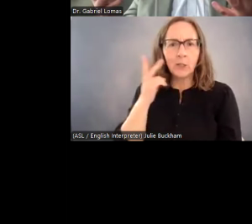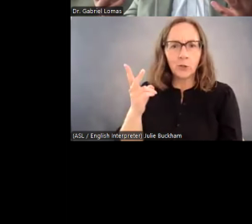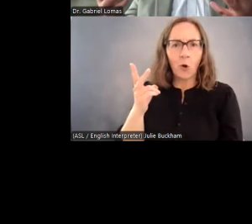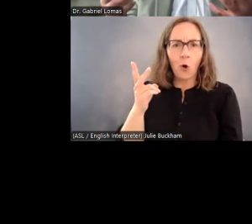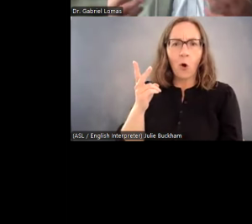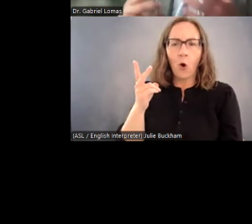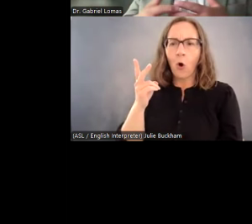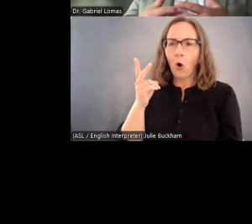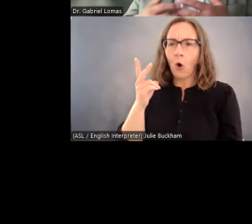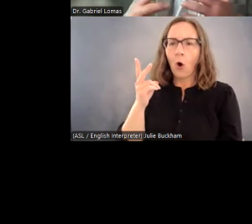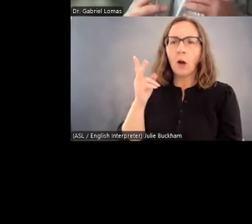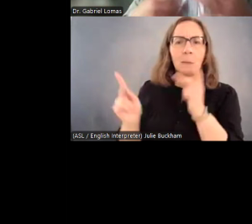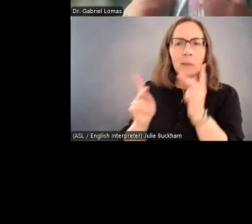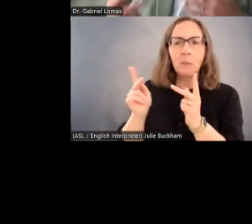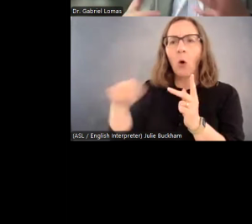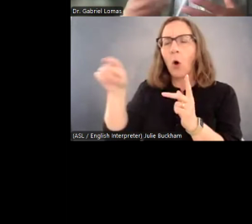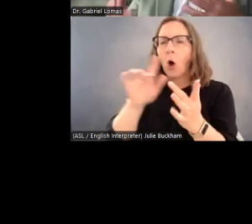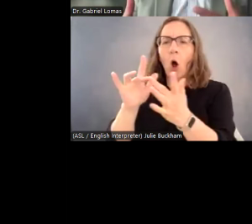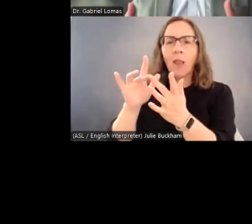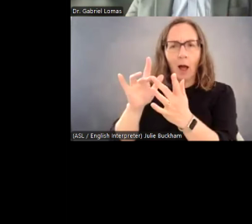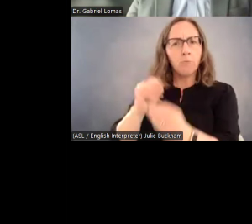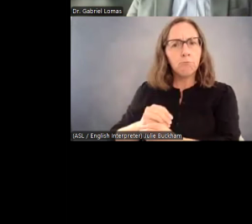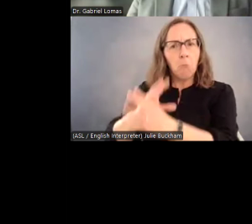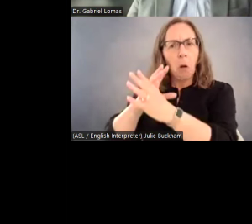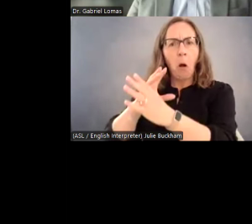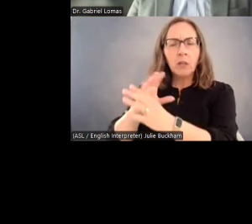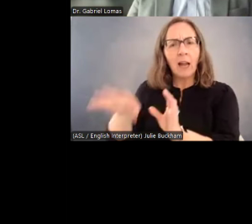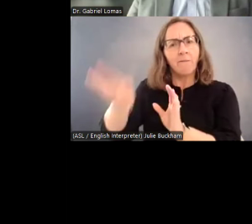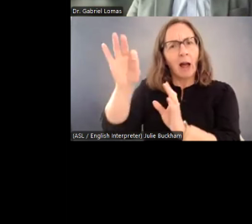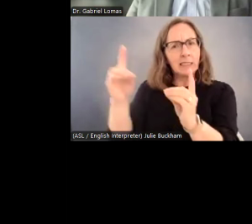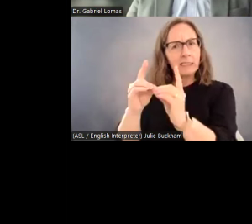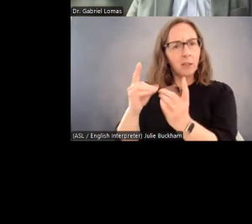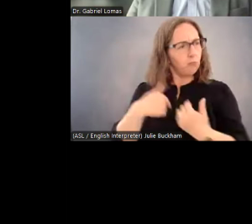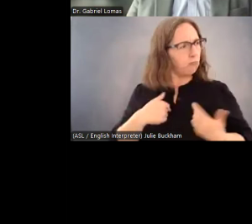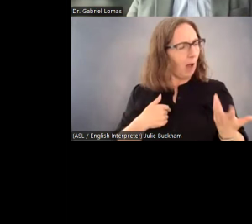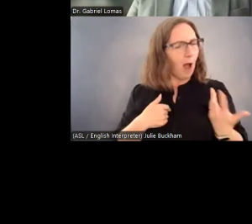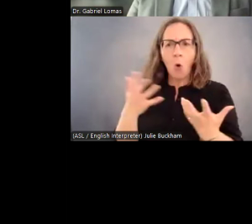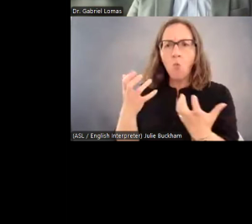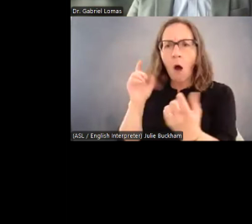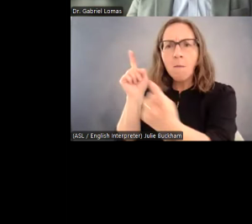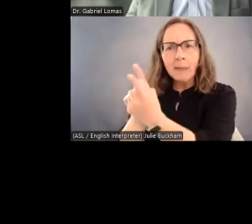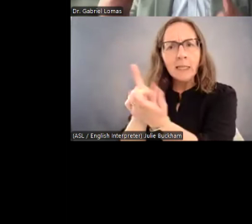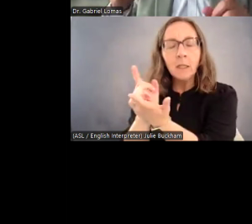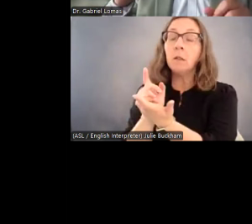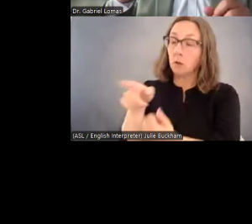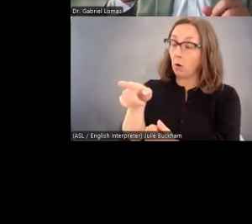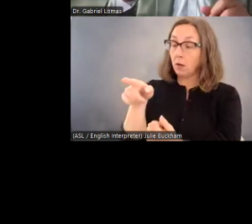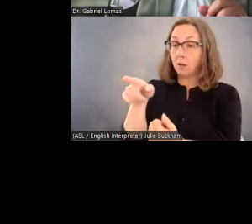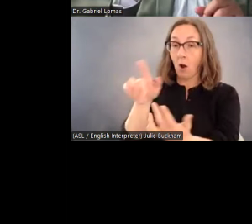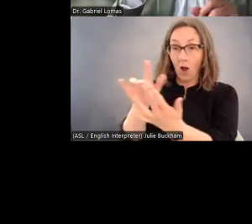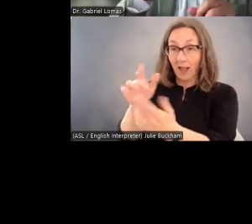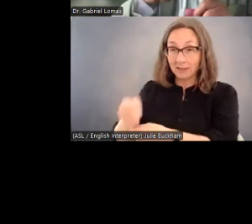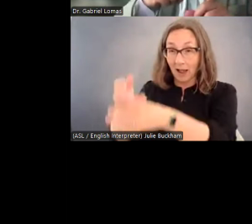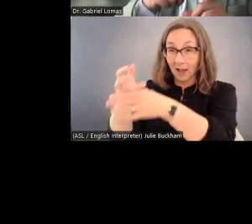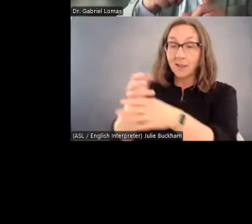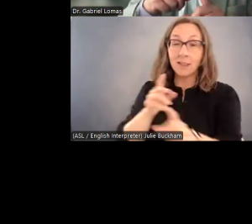find romance on the internet, and so he was eager to do the same. And when he found somebody, and it happened